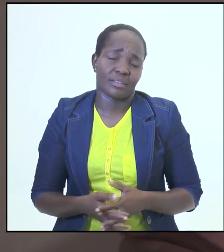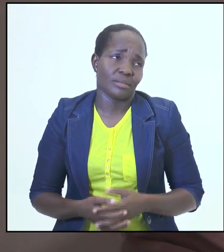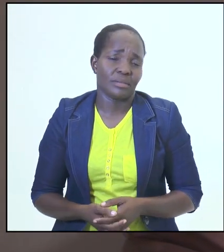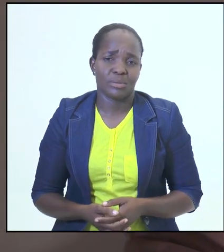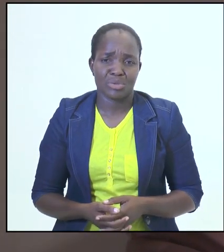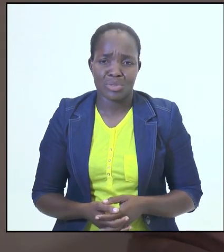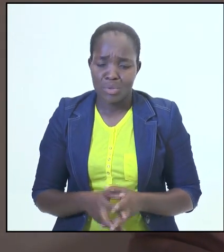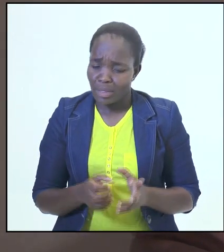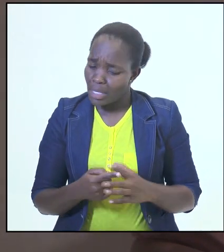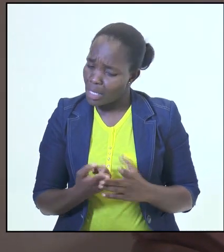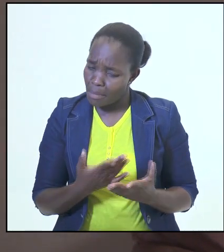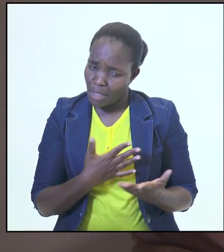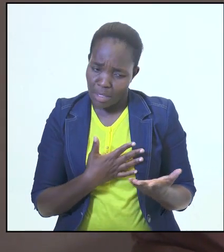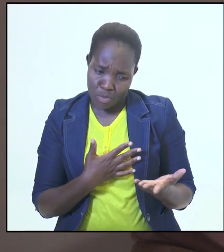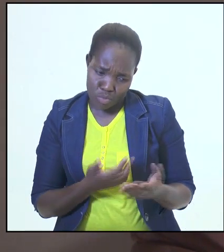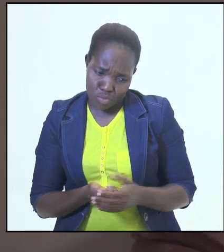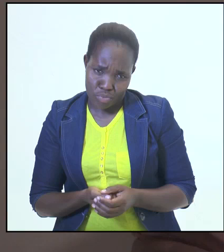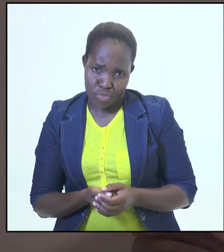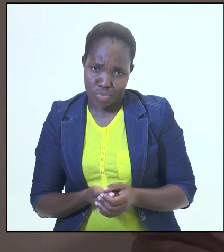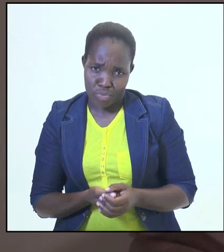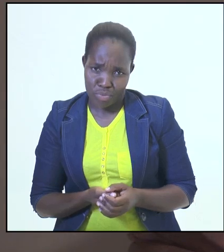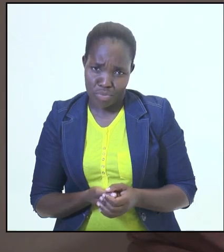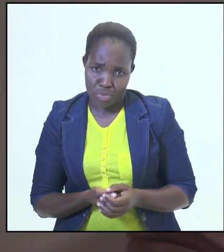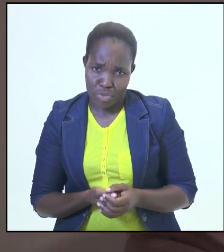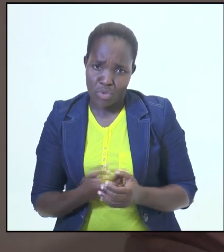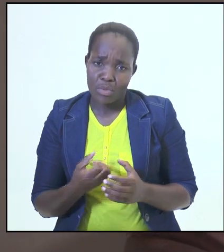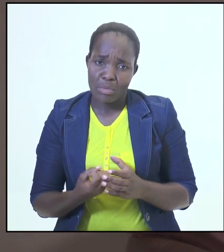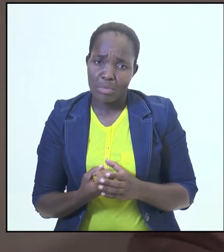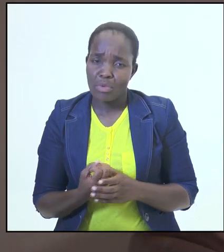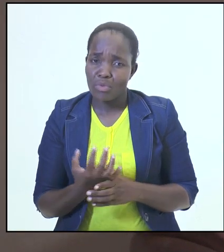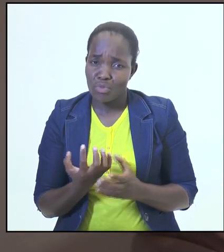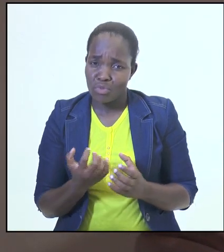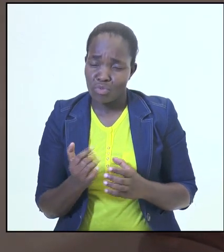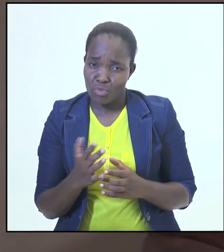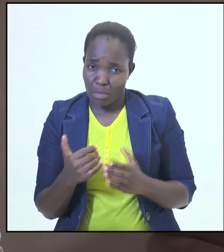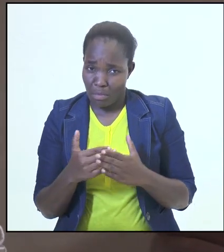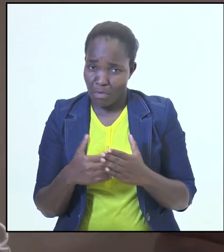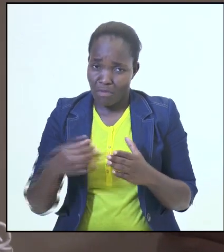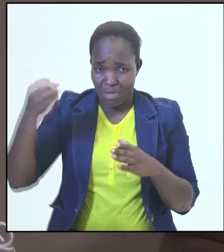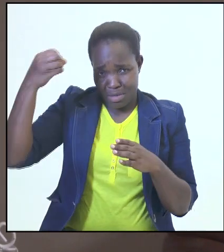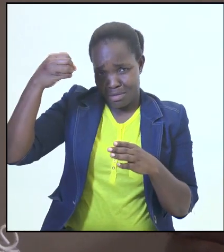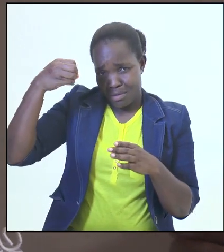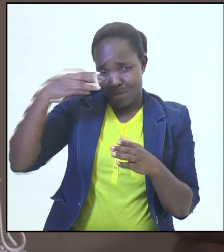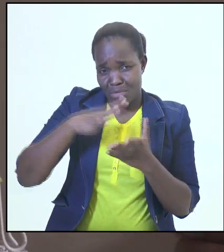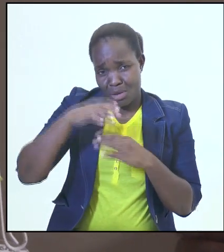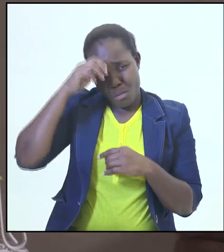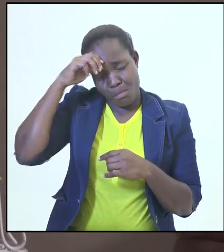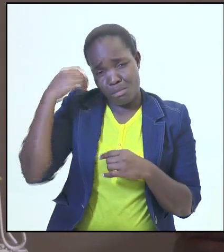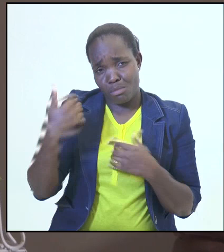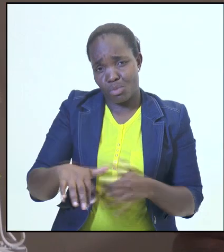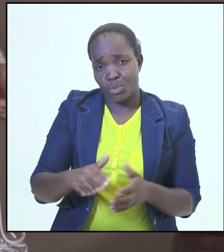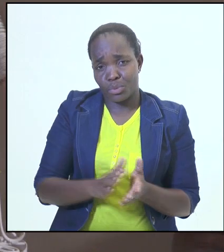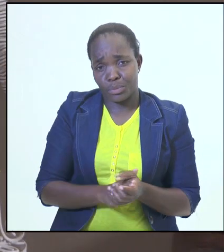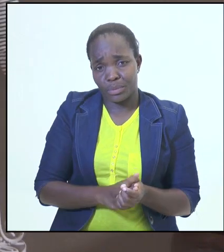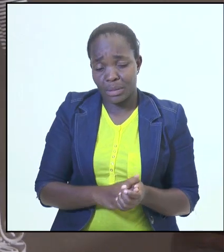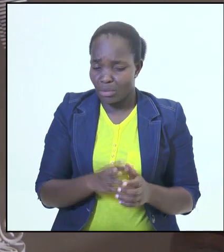Not you too, my darling. I got up early so you could get nice fresh water before the sun becomes too hot through these windows. Please don't